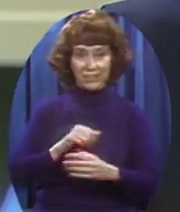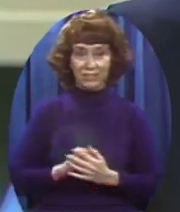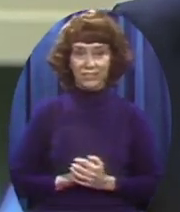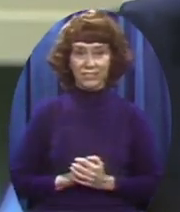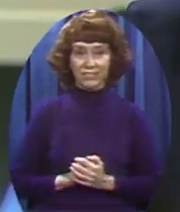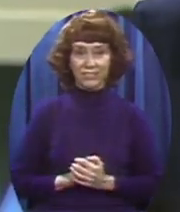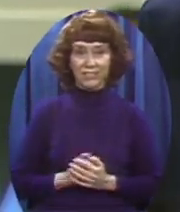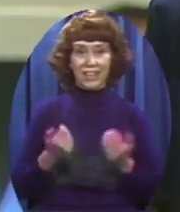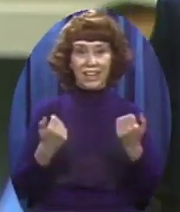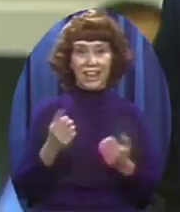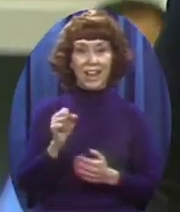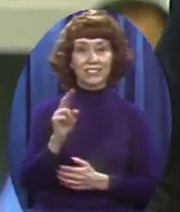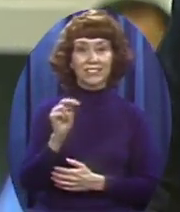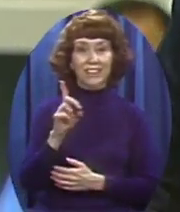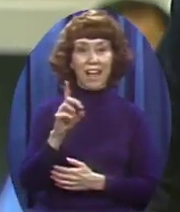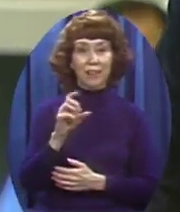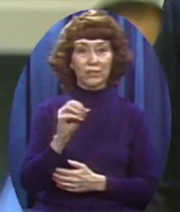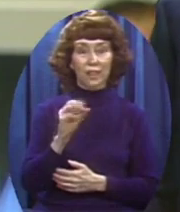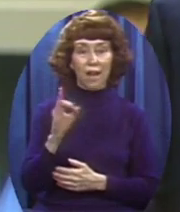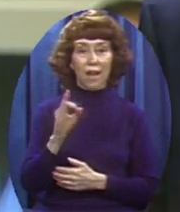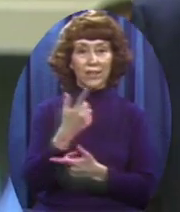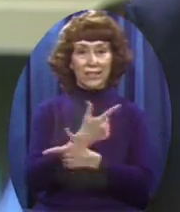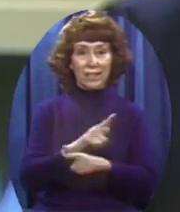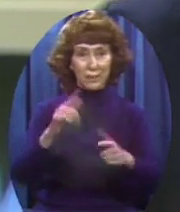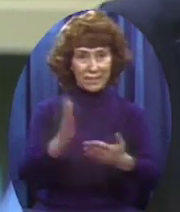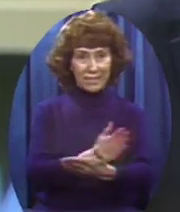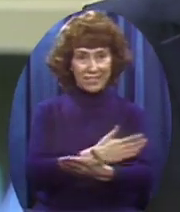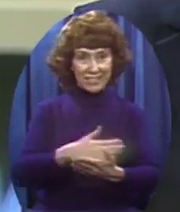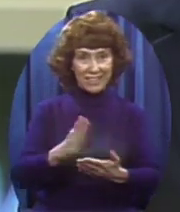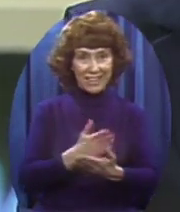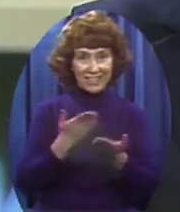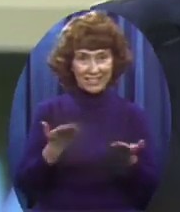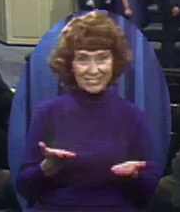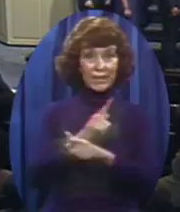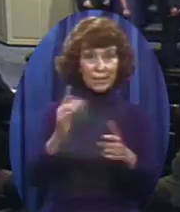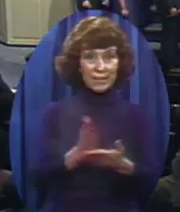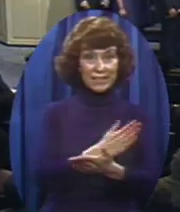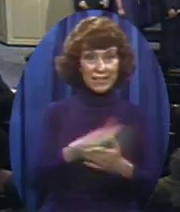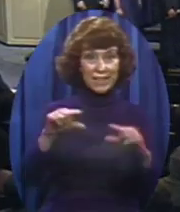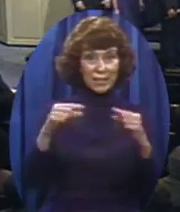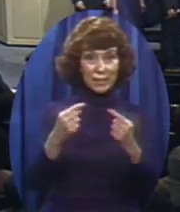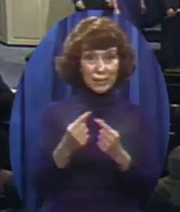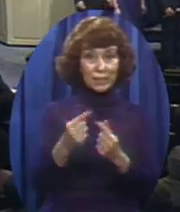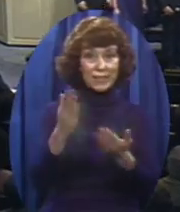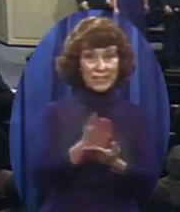The Sounds of Liberty, students from Liberty Baptist College. Sing for us.